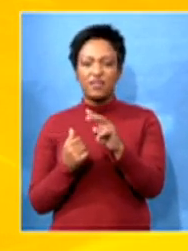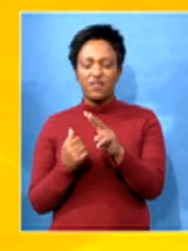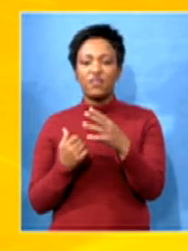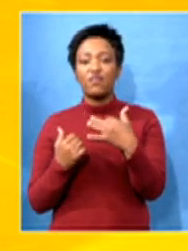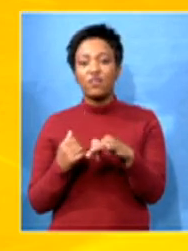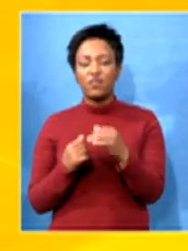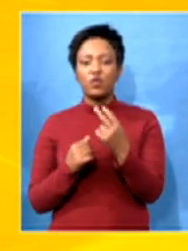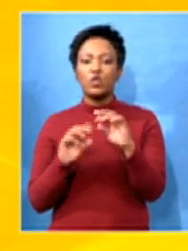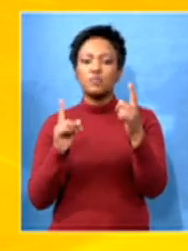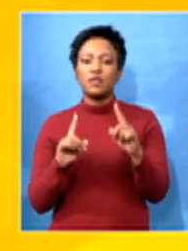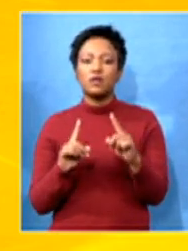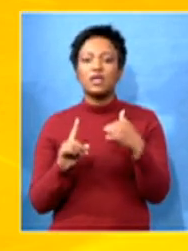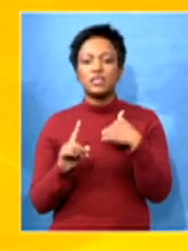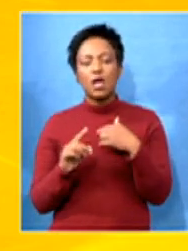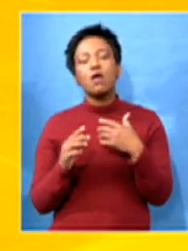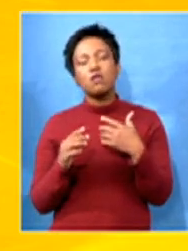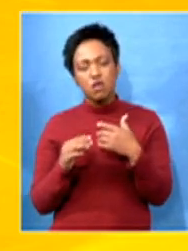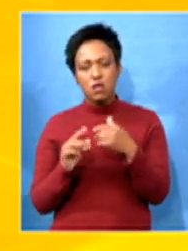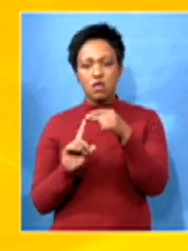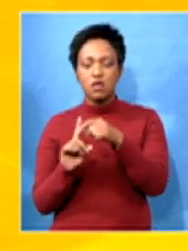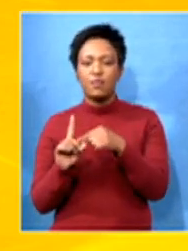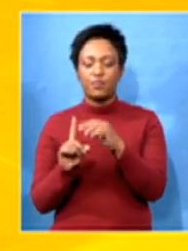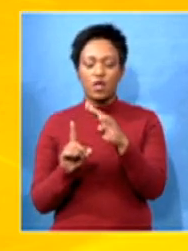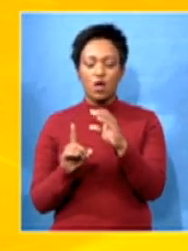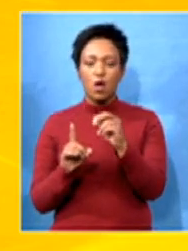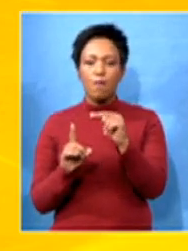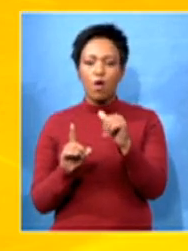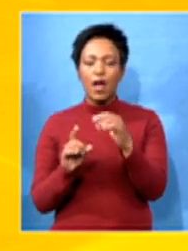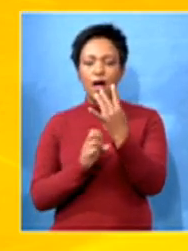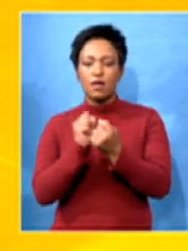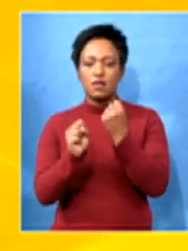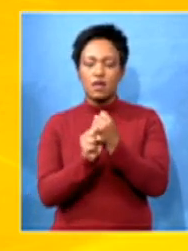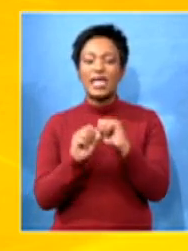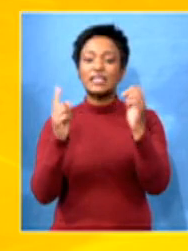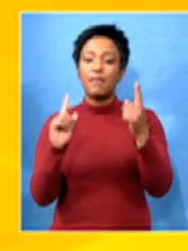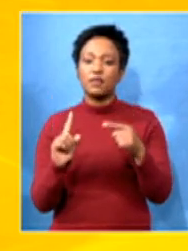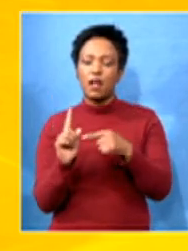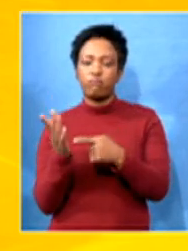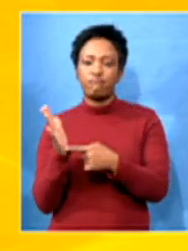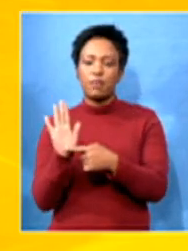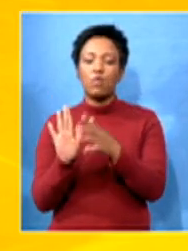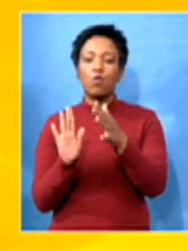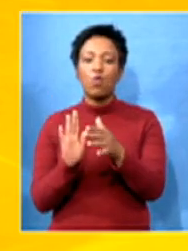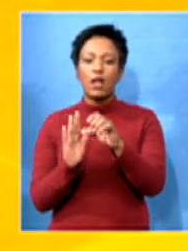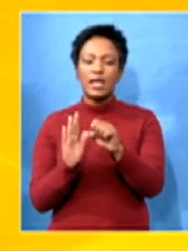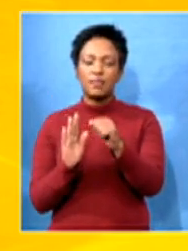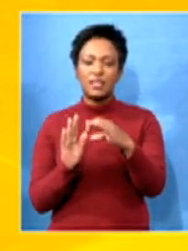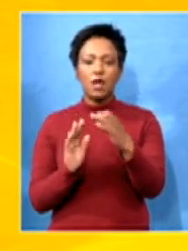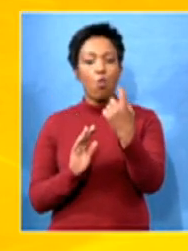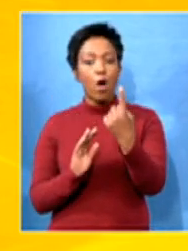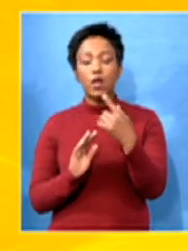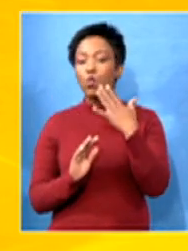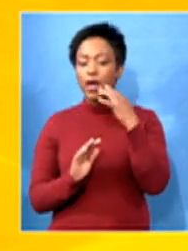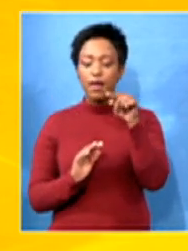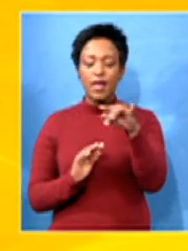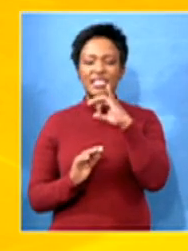special called A Very Bonang Year. Now, the special premiere will be on SABC 1 this Saturday. So what